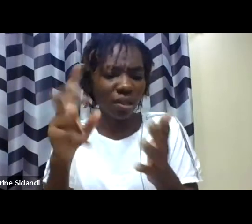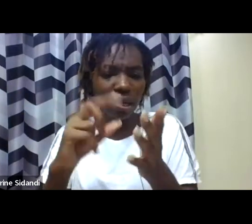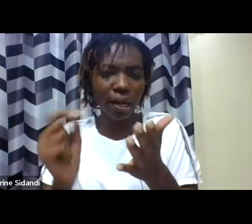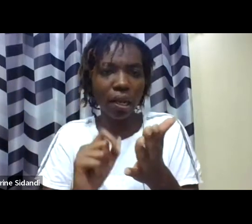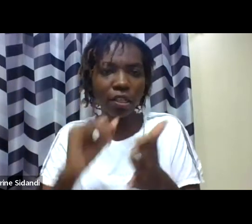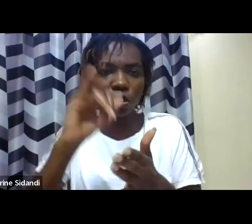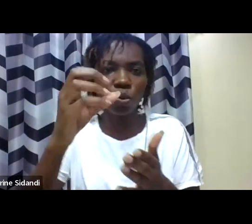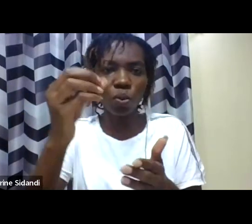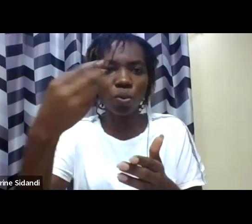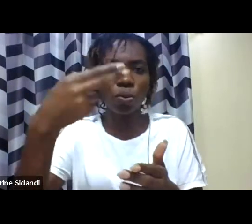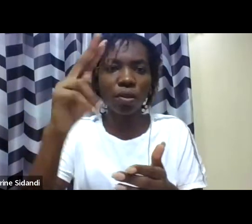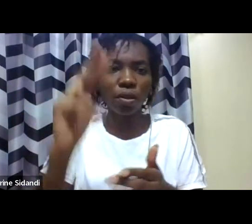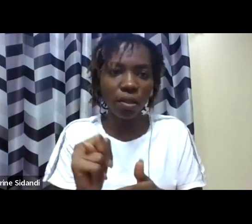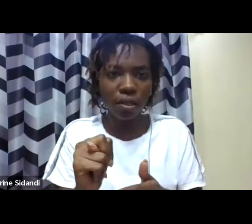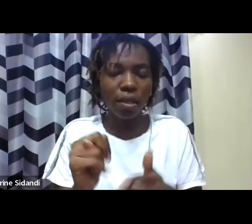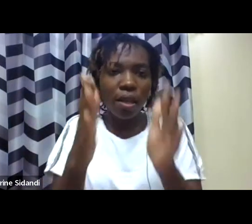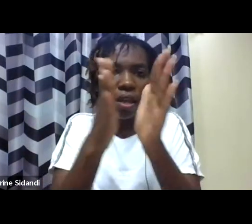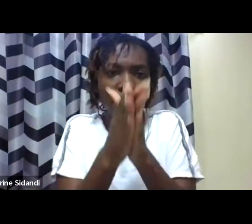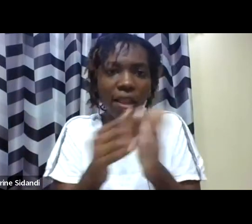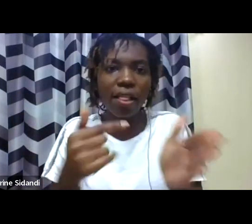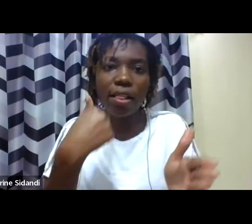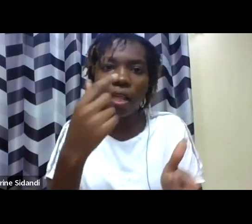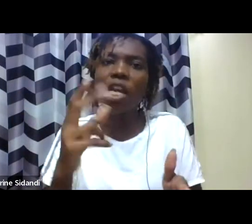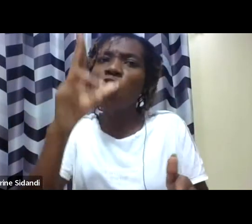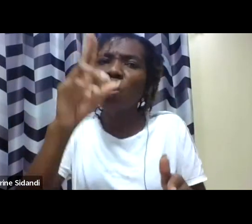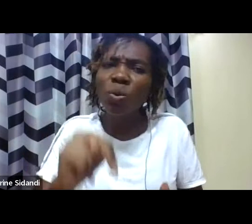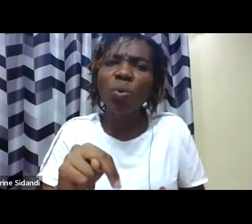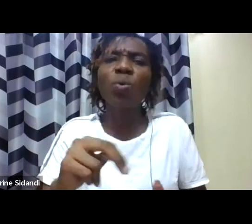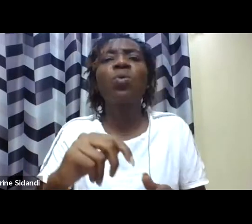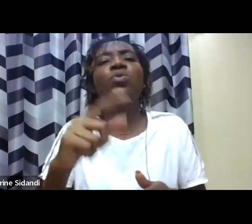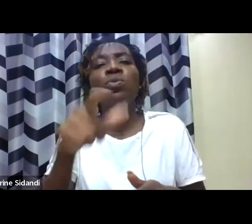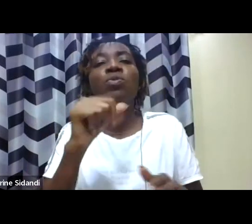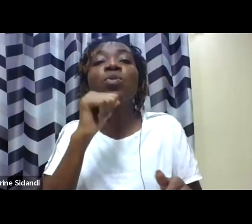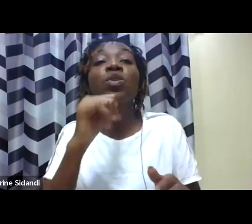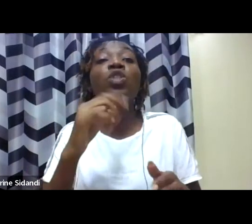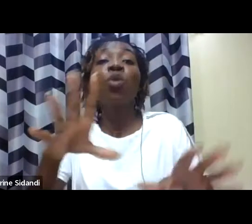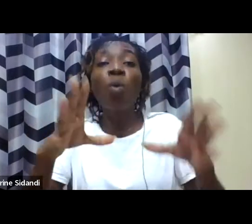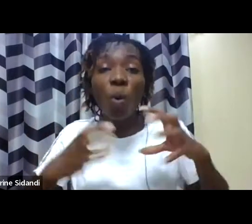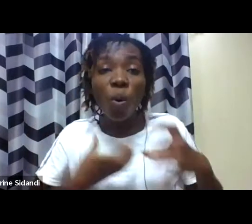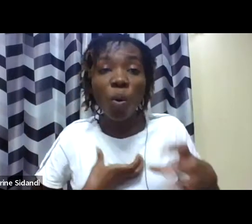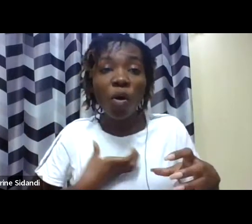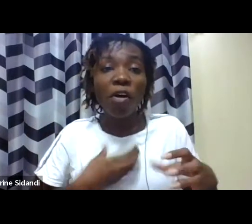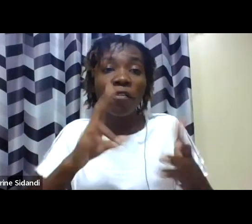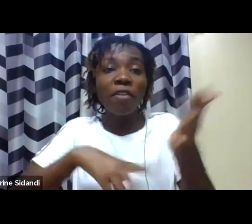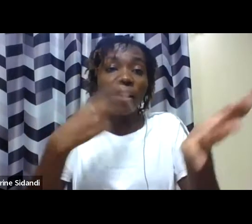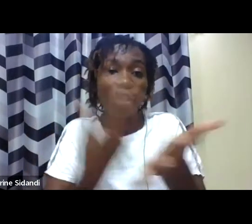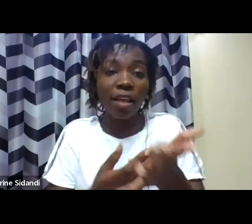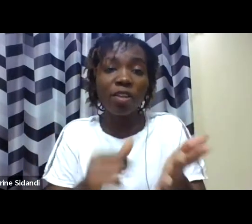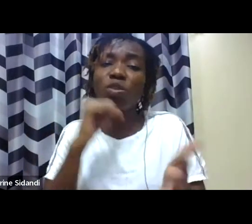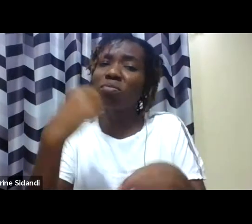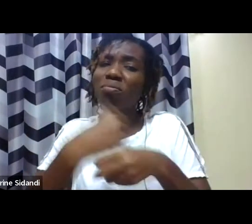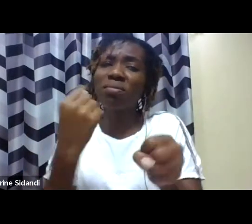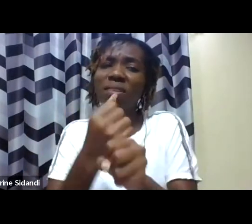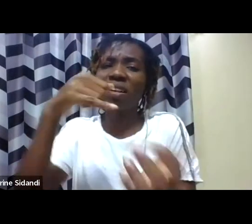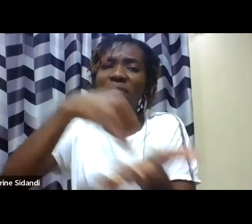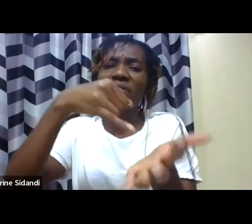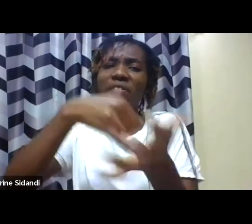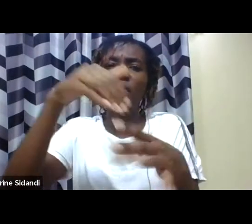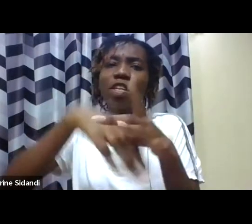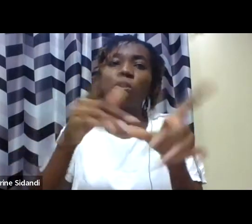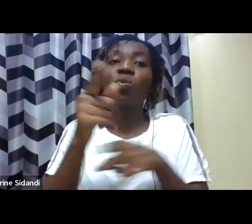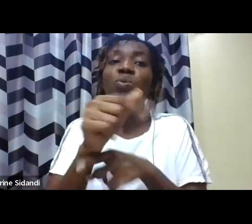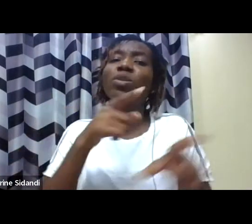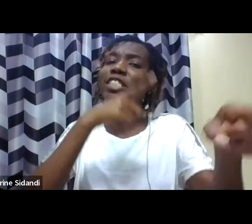It talks about don't own failure. Don't make it be part of you. It was just a